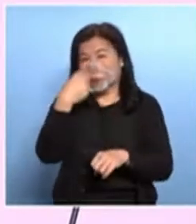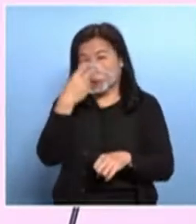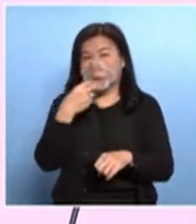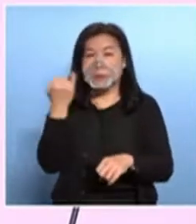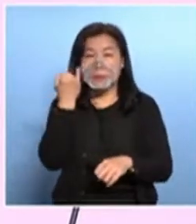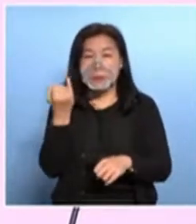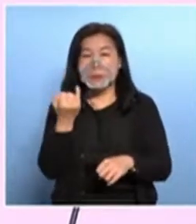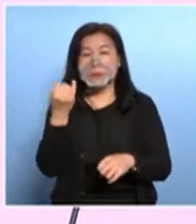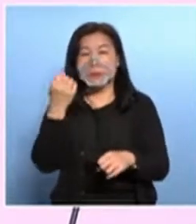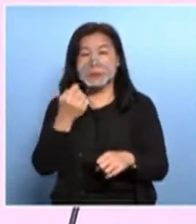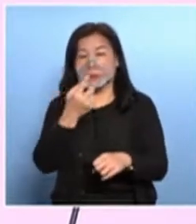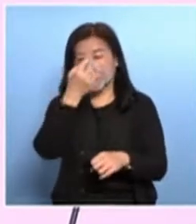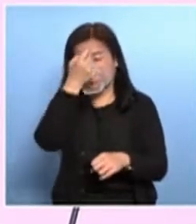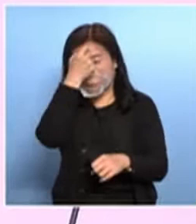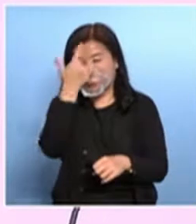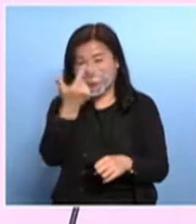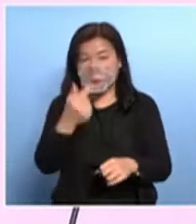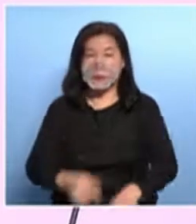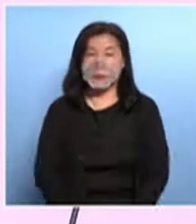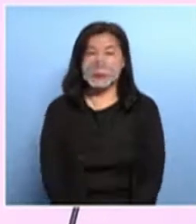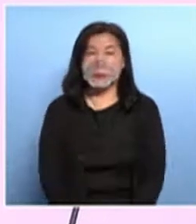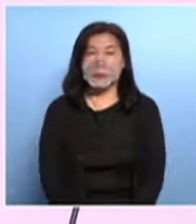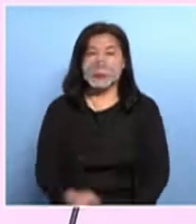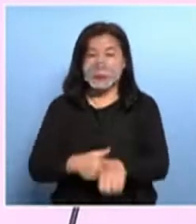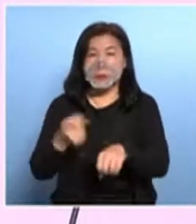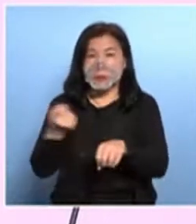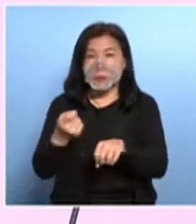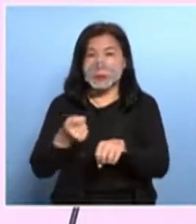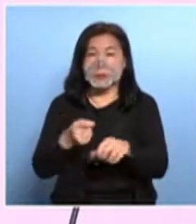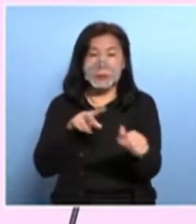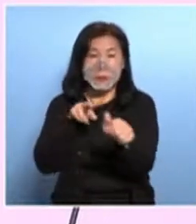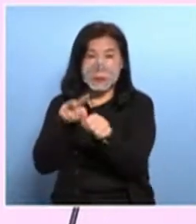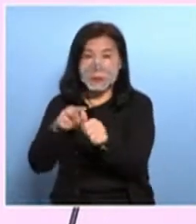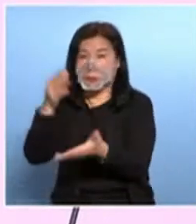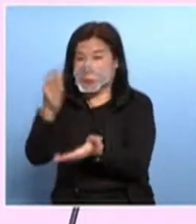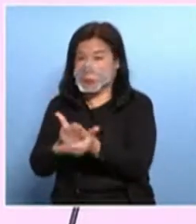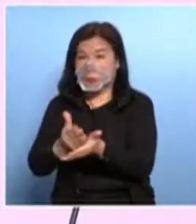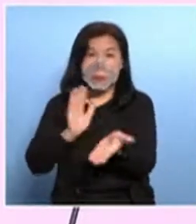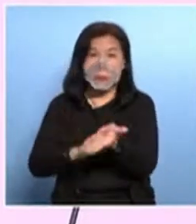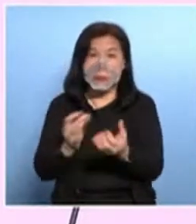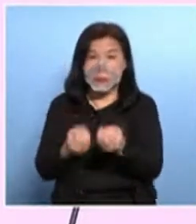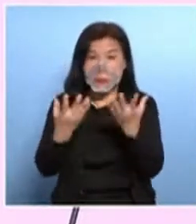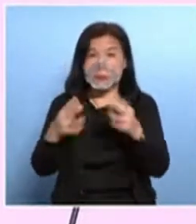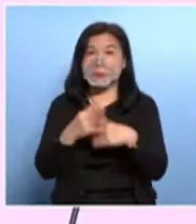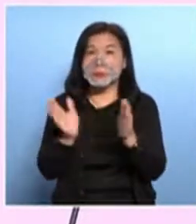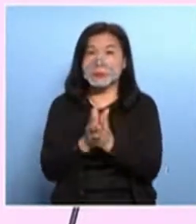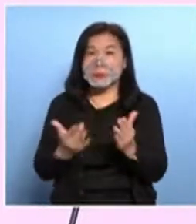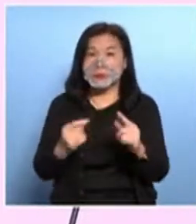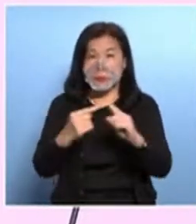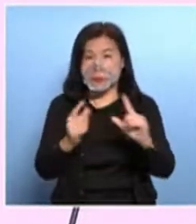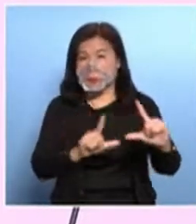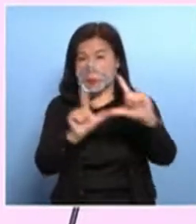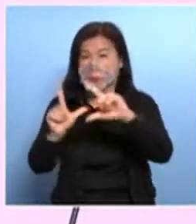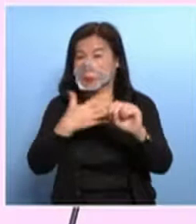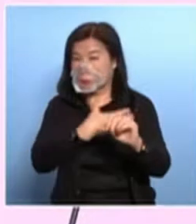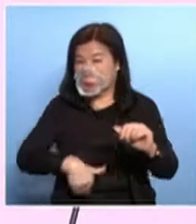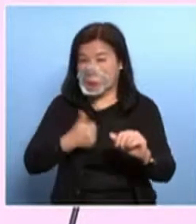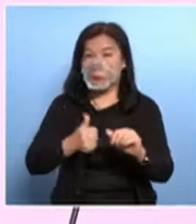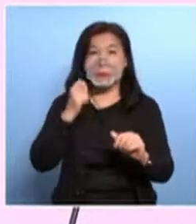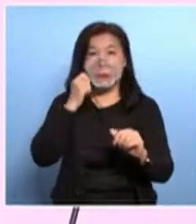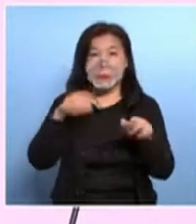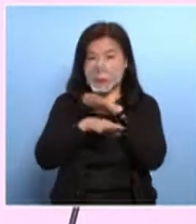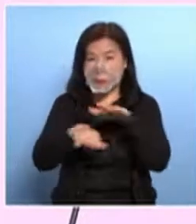future. A gloomy atmosphere enveloped the Hong Kong community. Taking prompt action to stabilize the